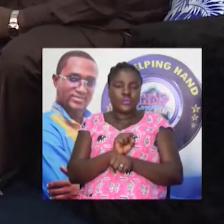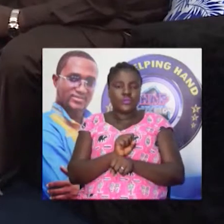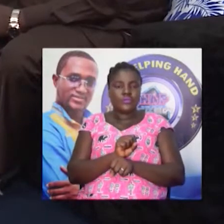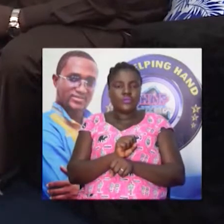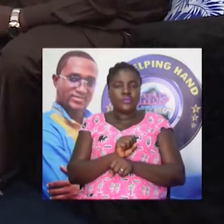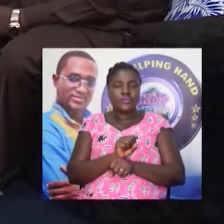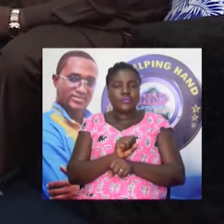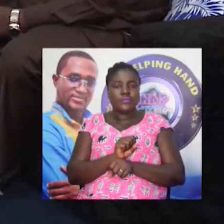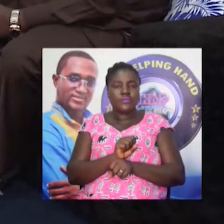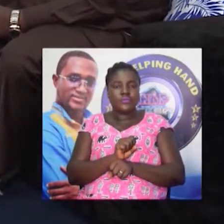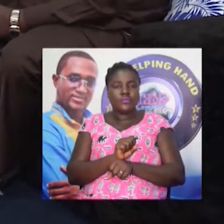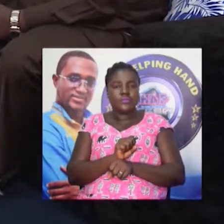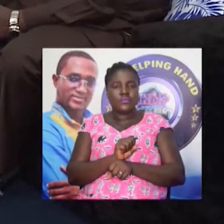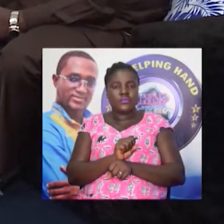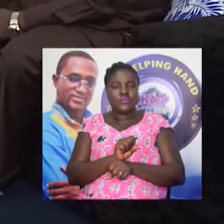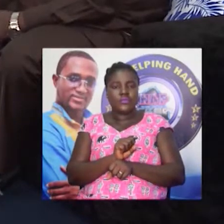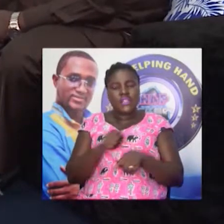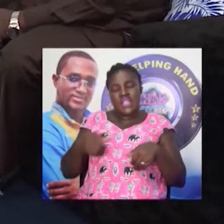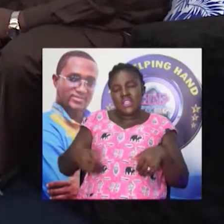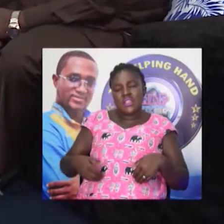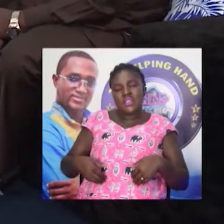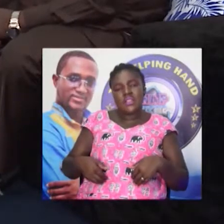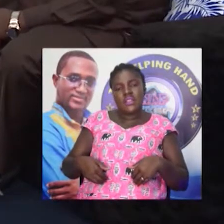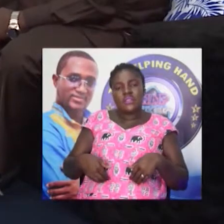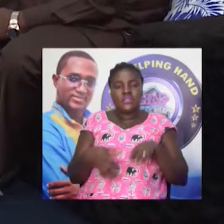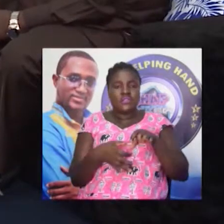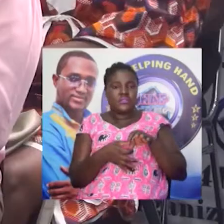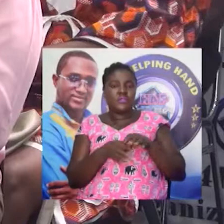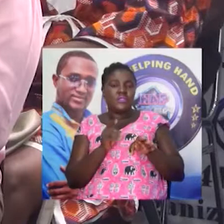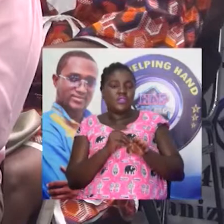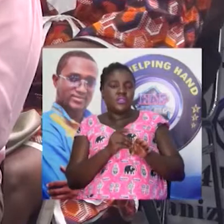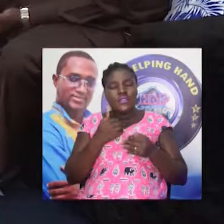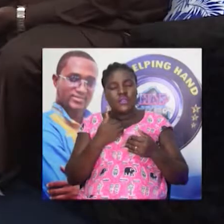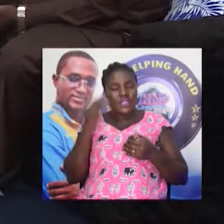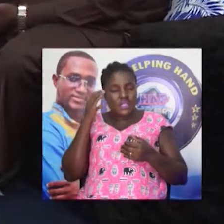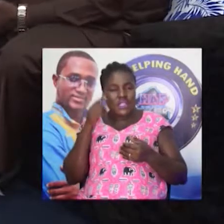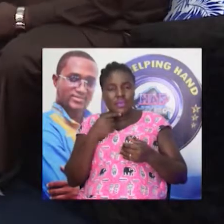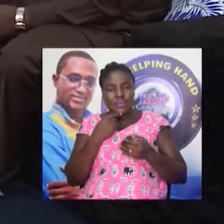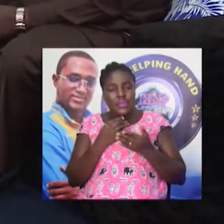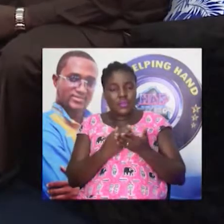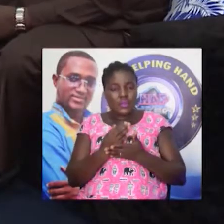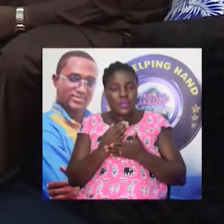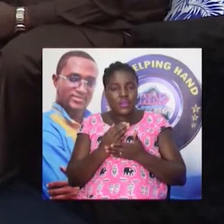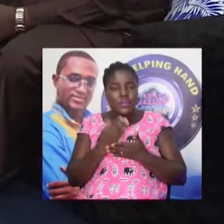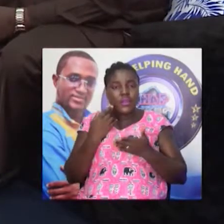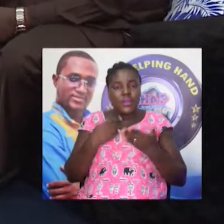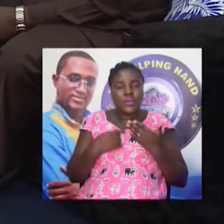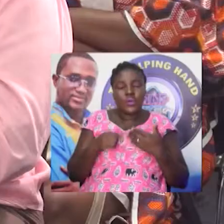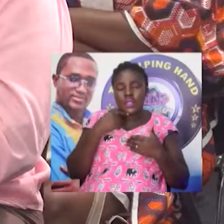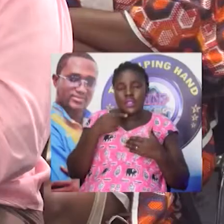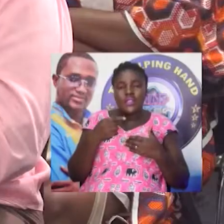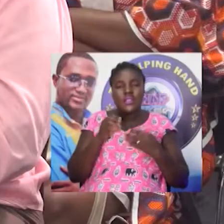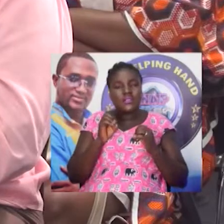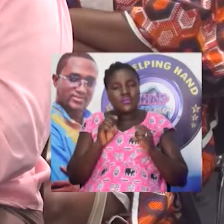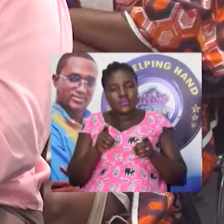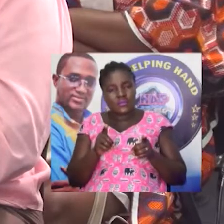young man coming up, you get into disability. Didn't you face discrimination? From what the education officer told me, exactly. Well, people are doing